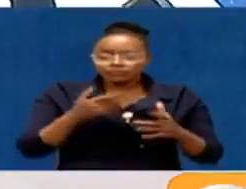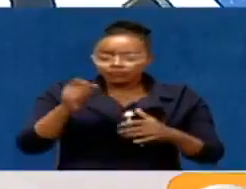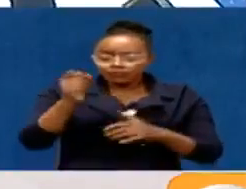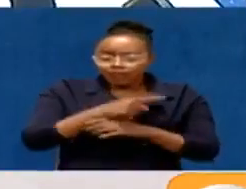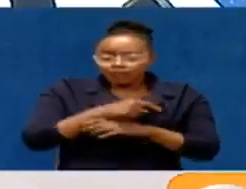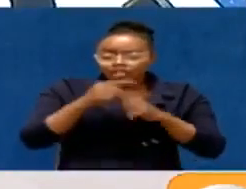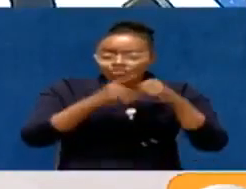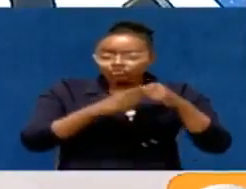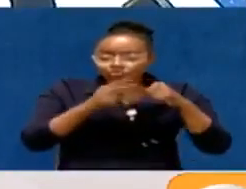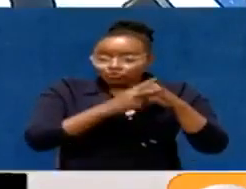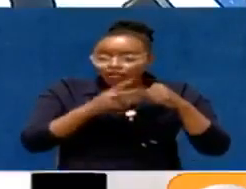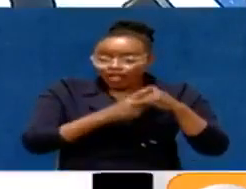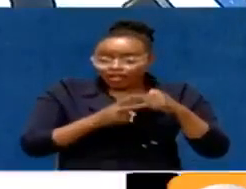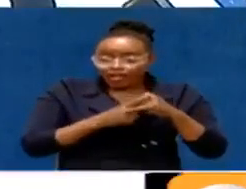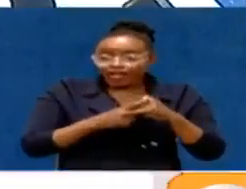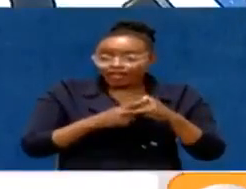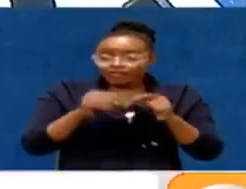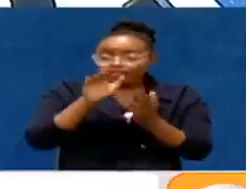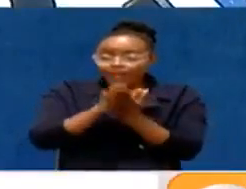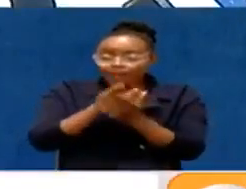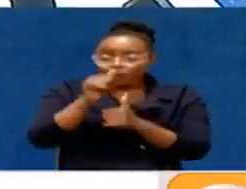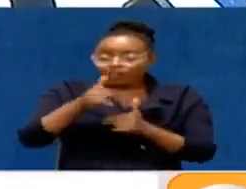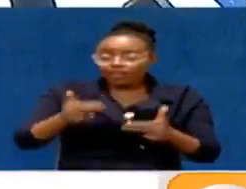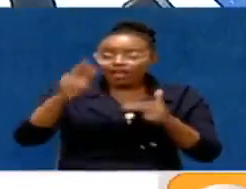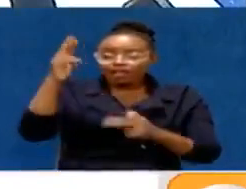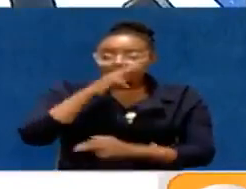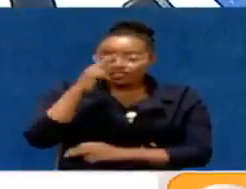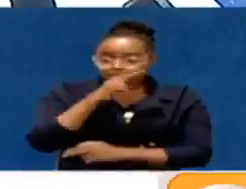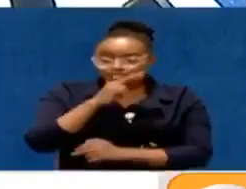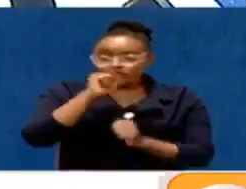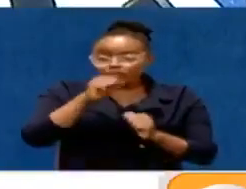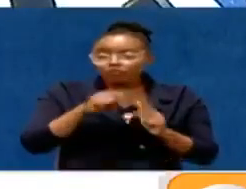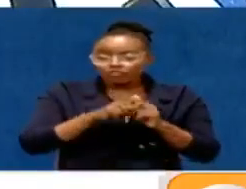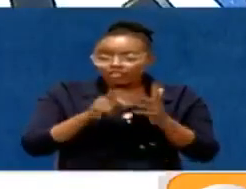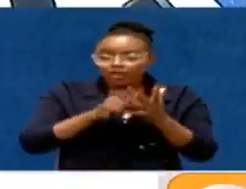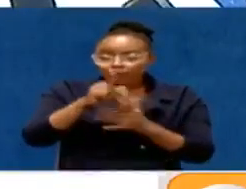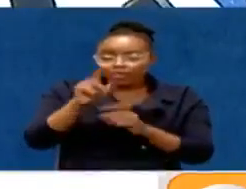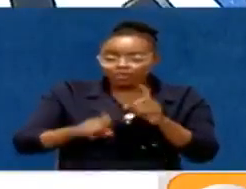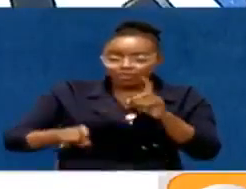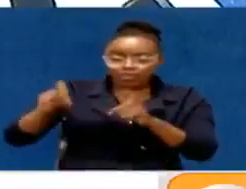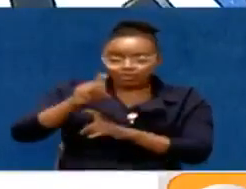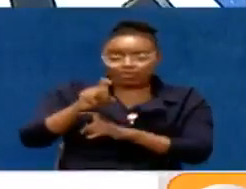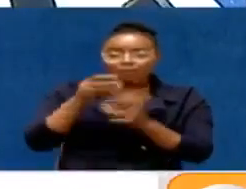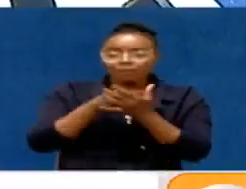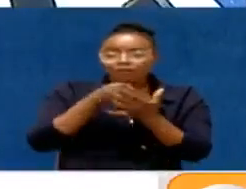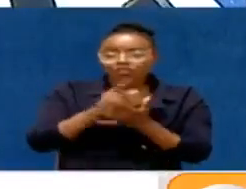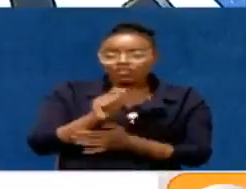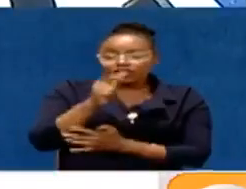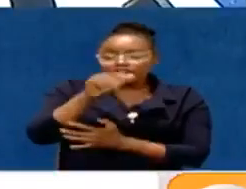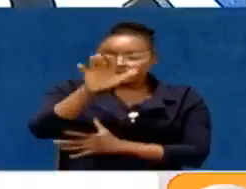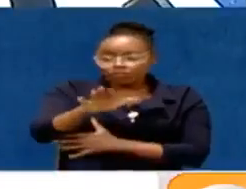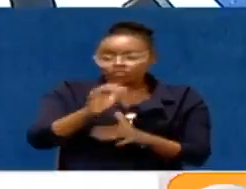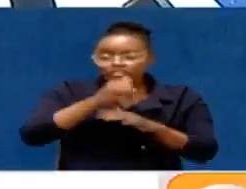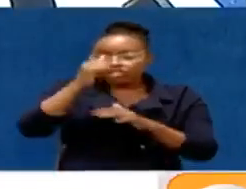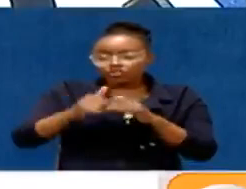From July 1st this year, banks with higher risk exposures will start paying increased premiums to the Kenya